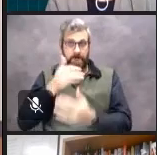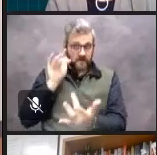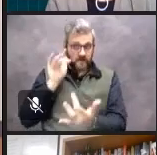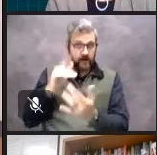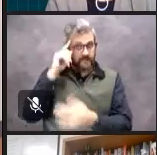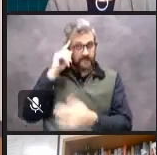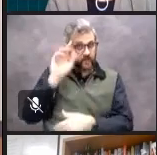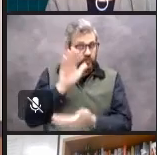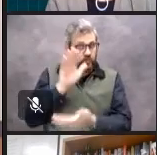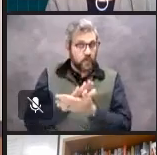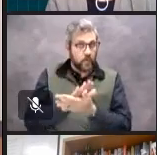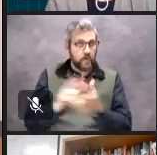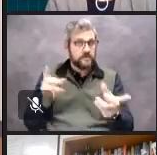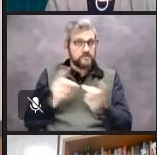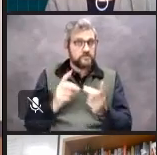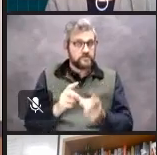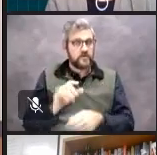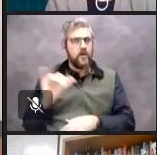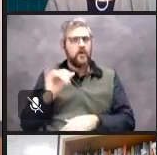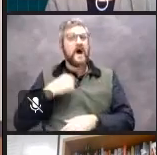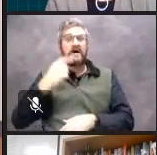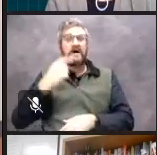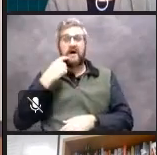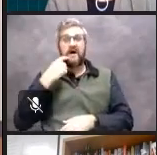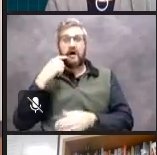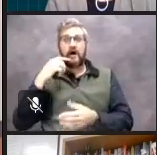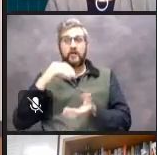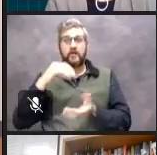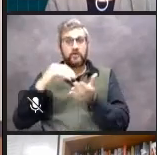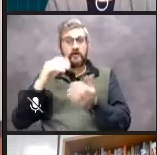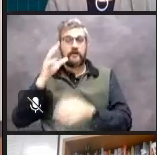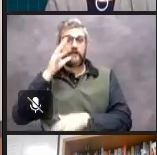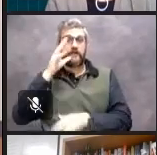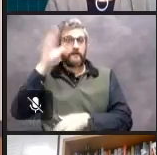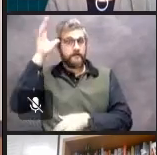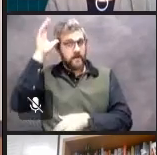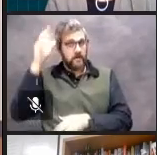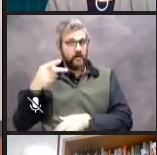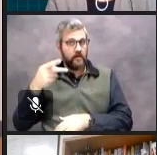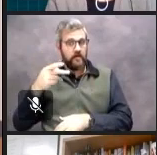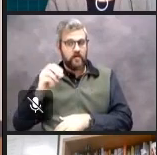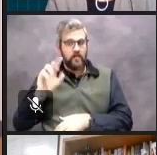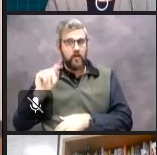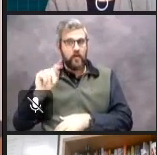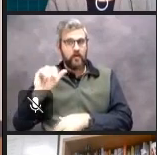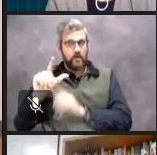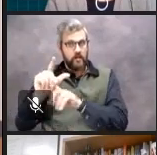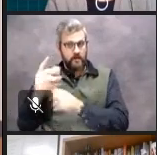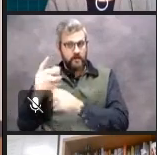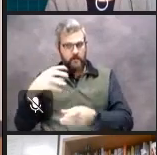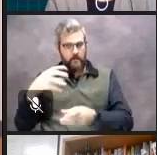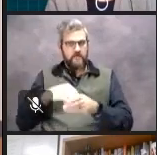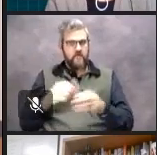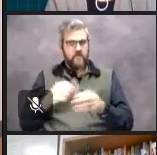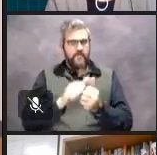districts. And if I also said the student parent portal is part of the school report card, would your hands go up